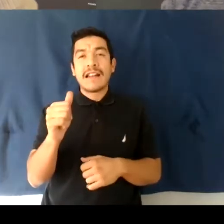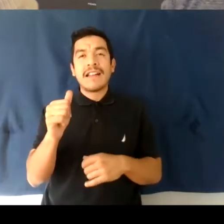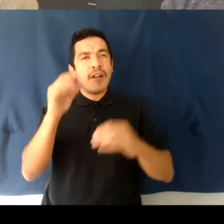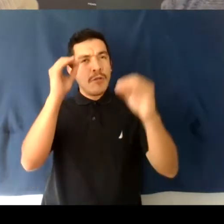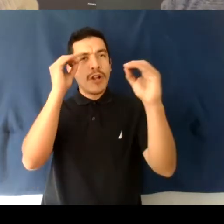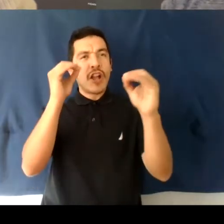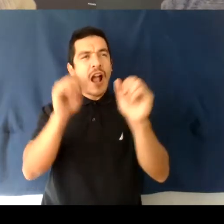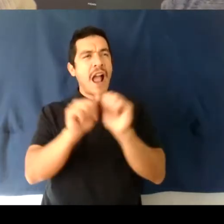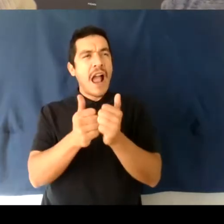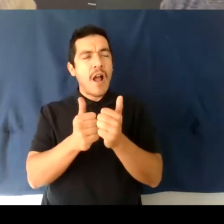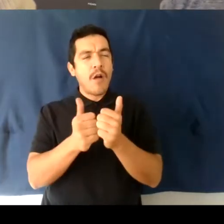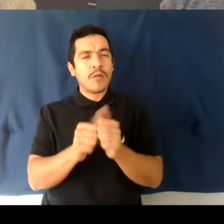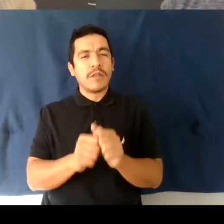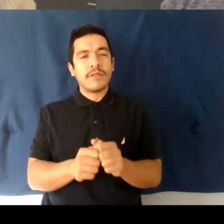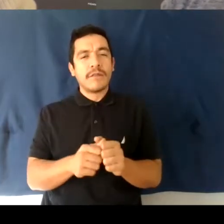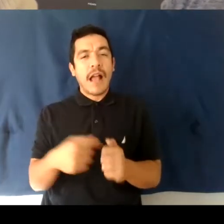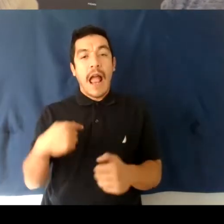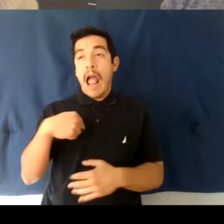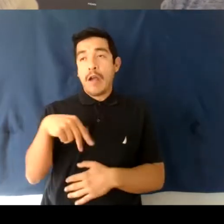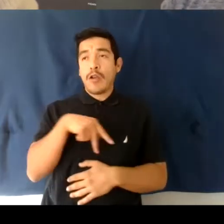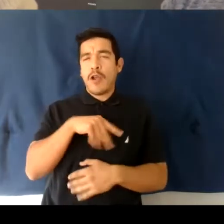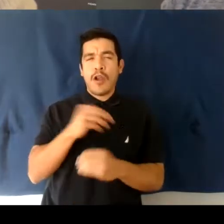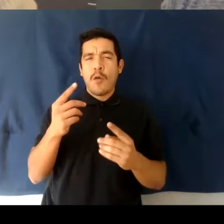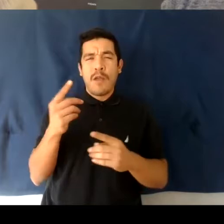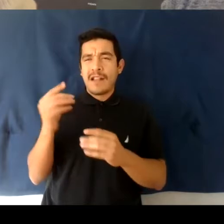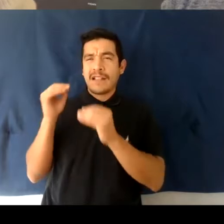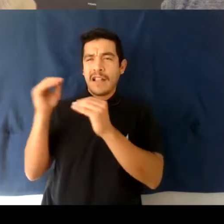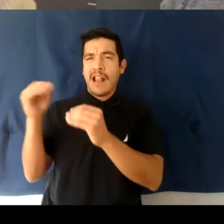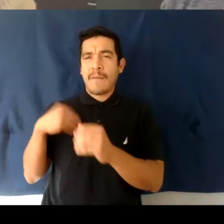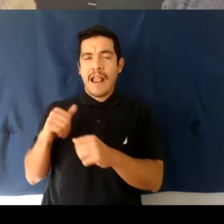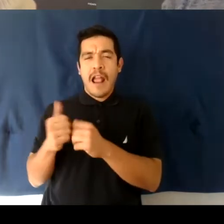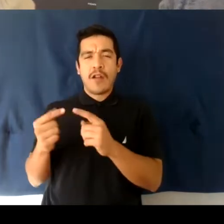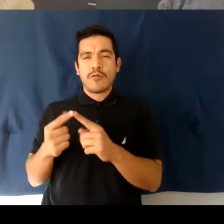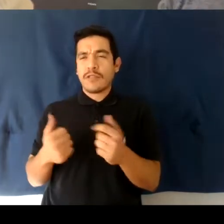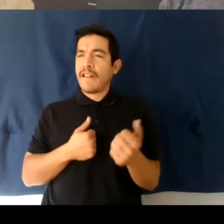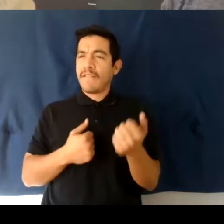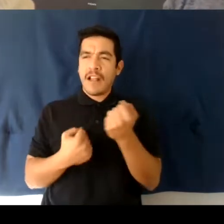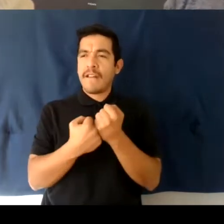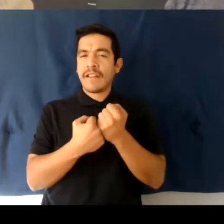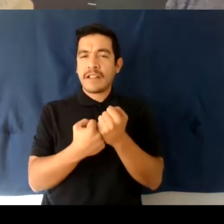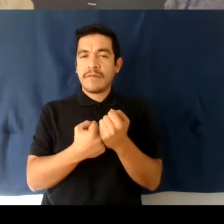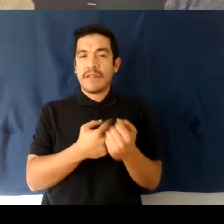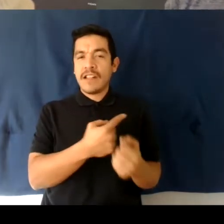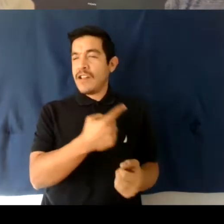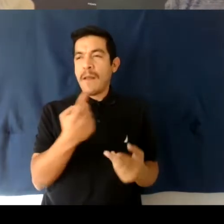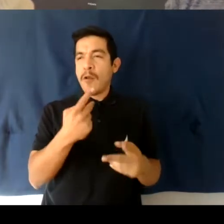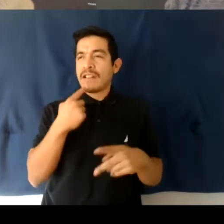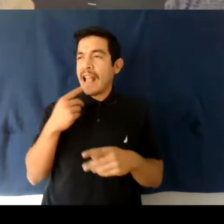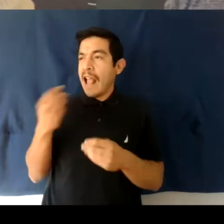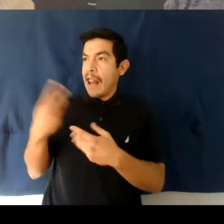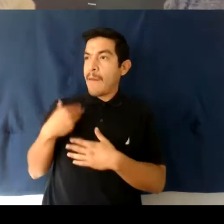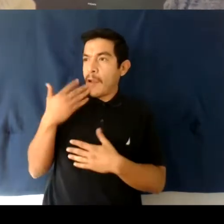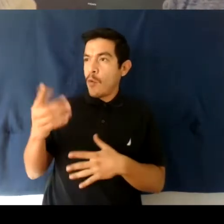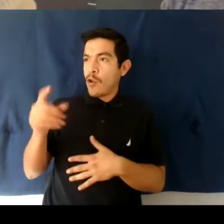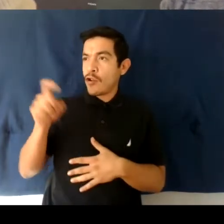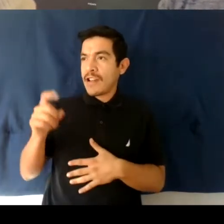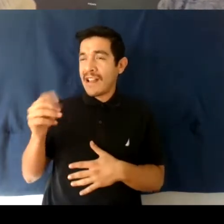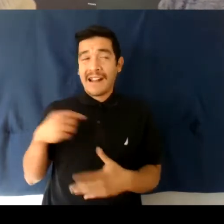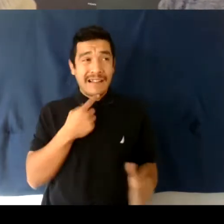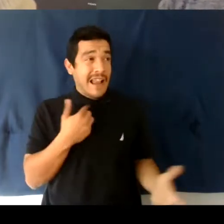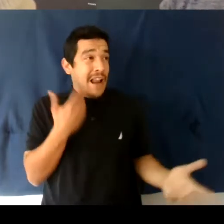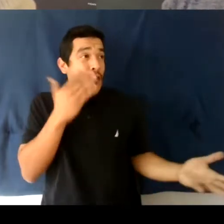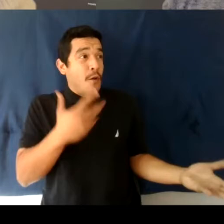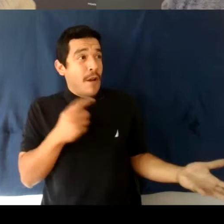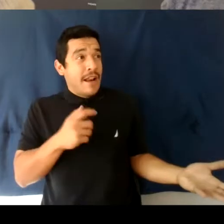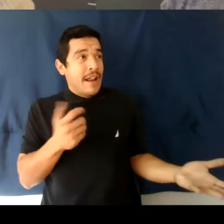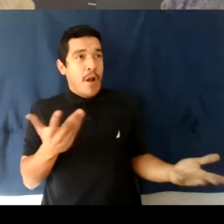Like a lot of, I was personally never really taught how to self advocate. It was just sort of like, let us know what you need. And I was like, I don't know what I need. Like, what are